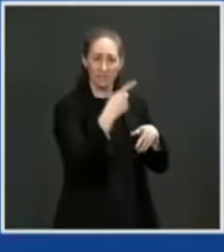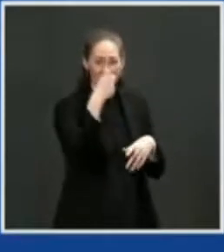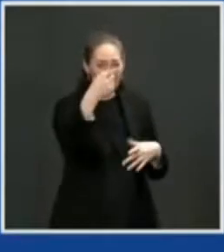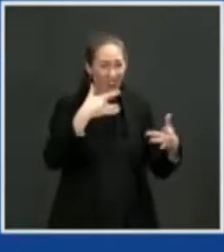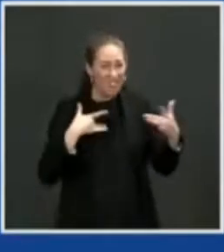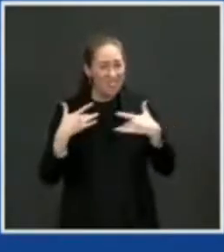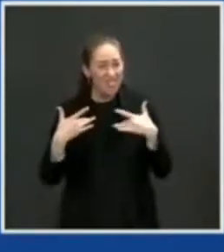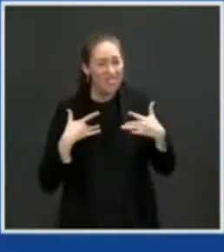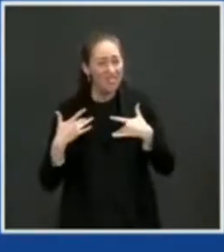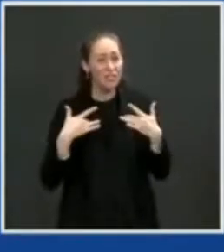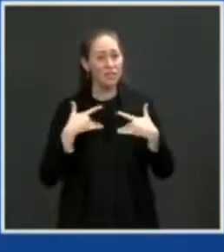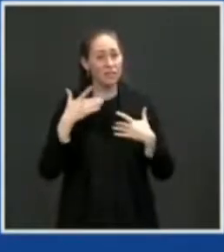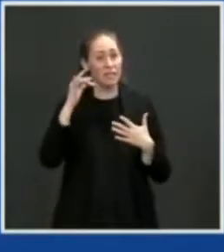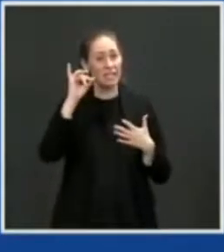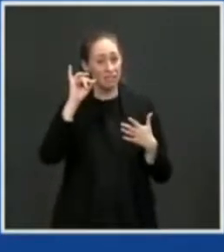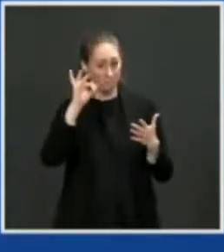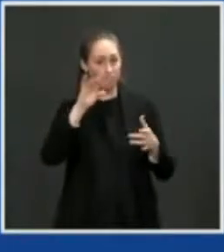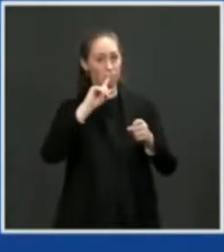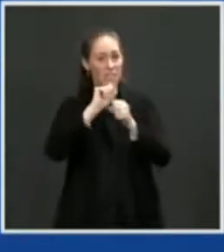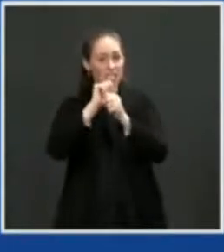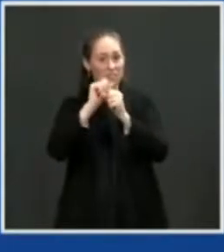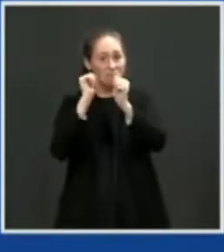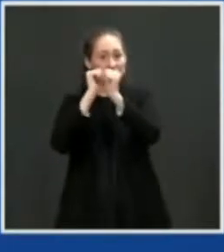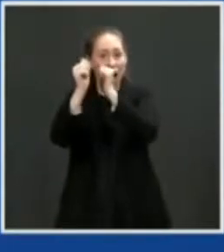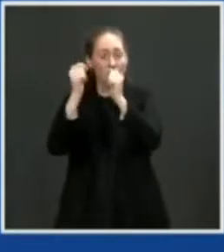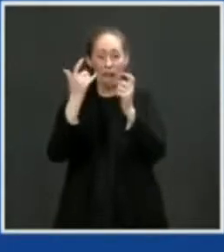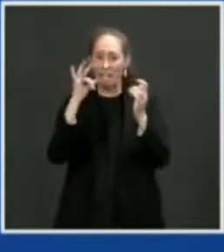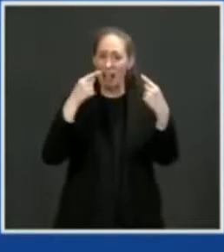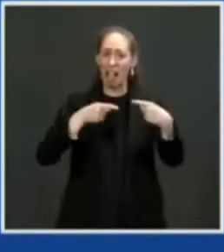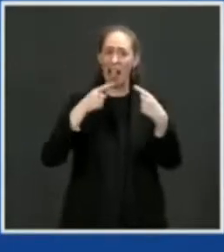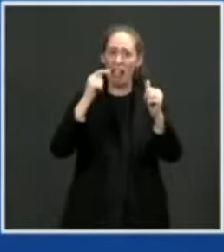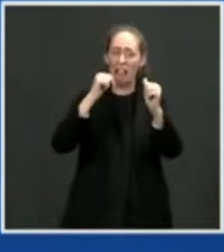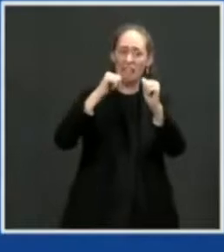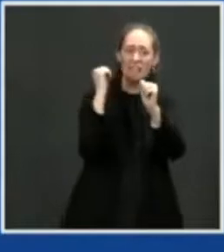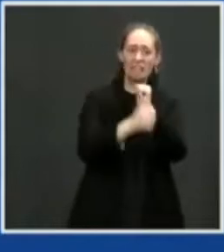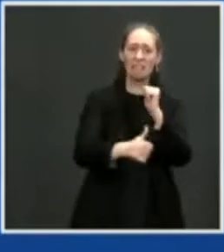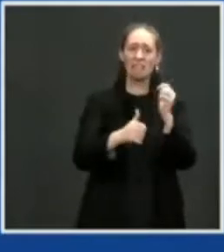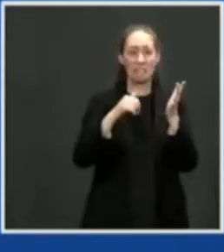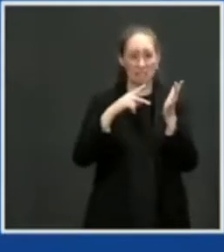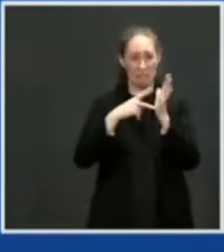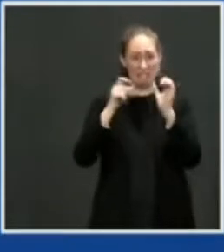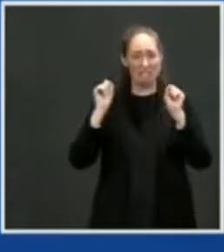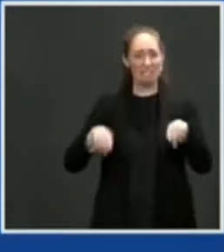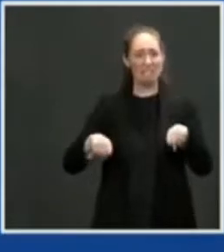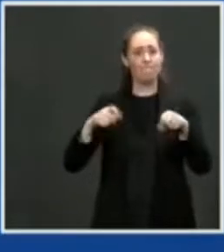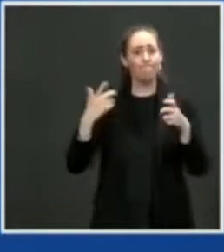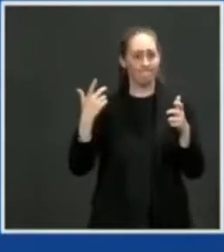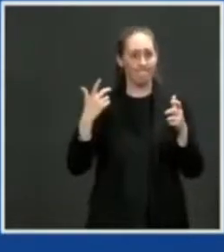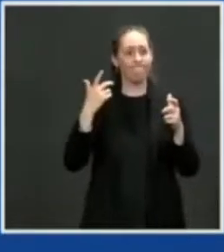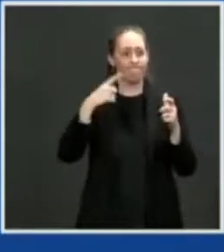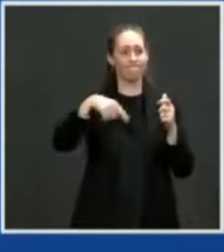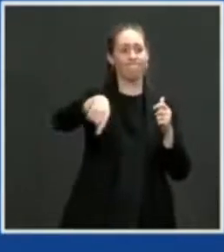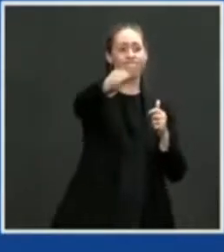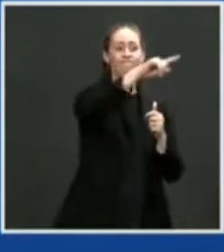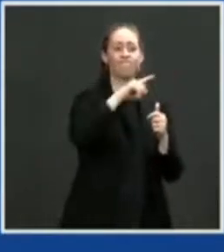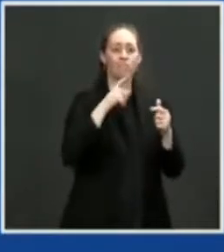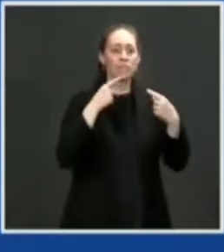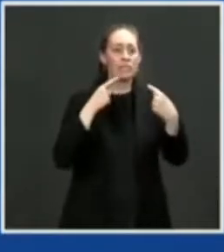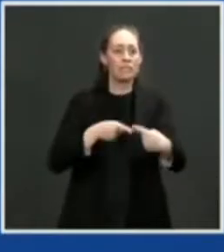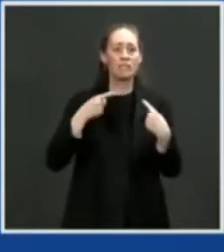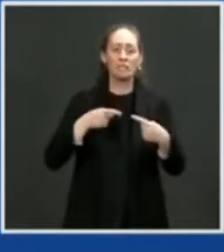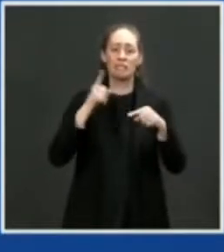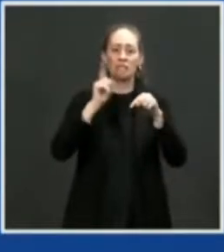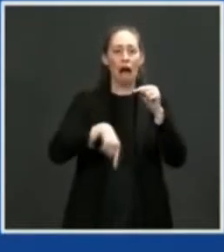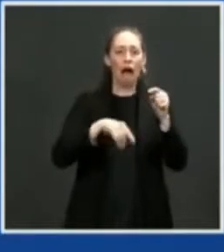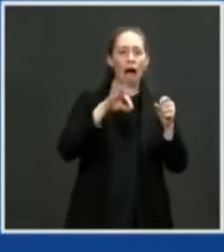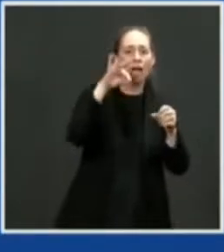pass Why voting ask me rights if I'm worried? legislation, that your party Joe Biden is don't going worry. to lose seats and possibly lose control of the House and